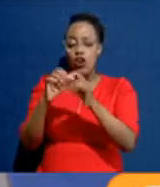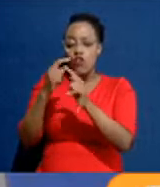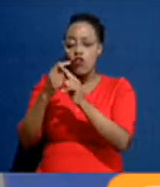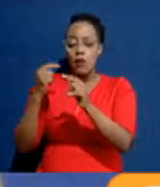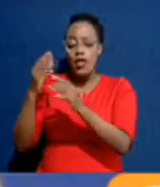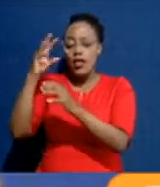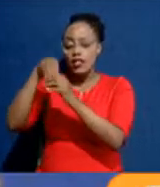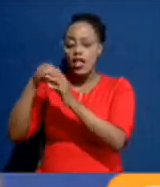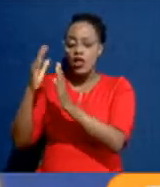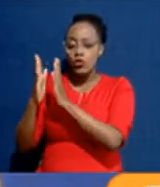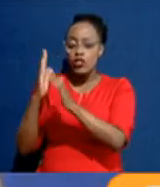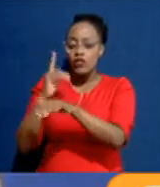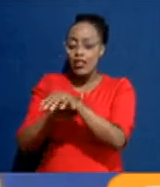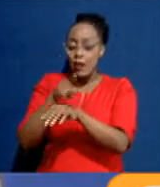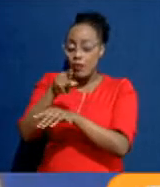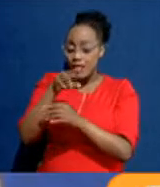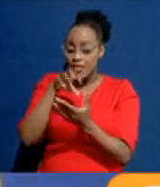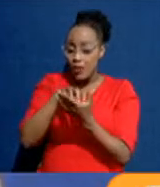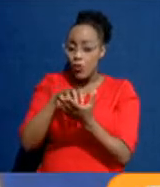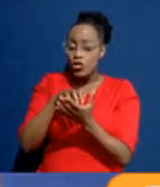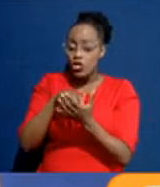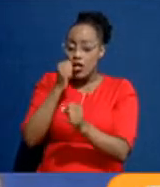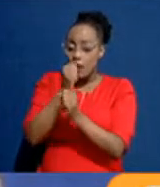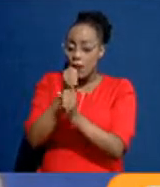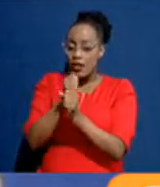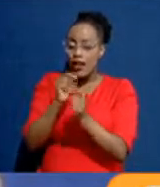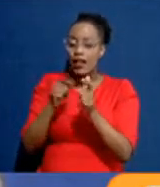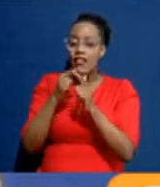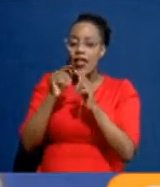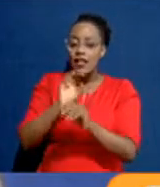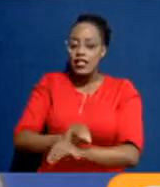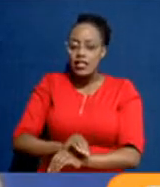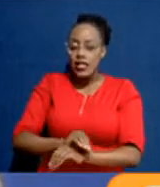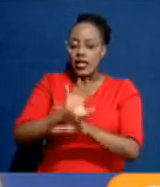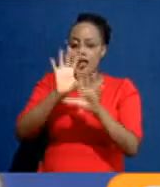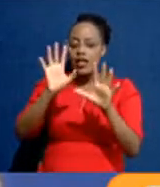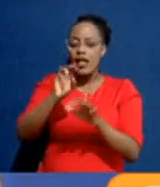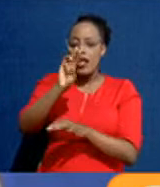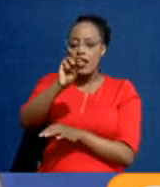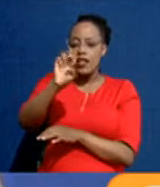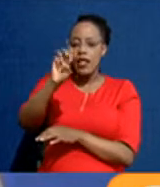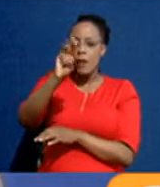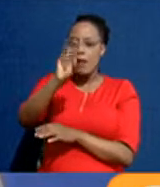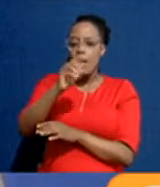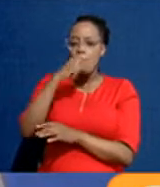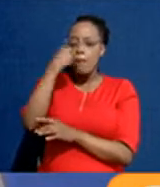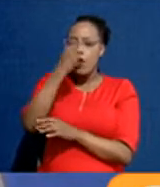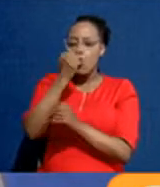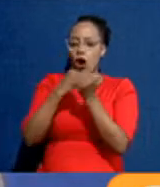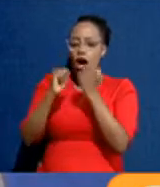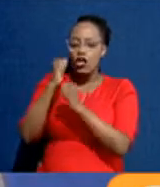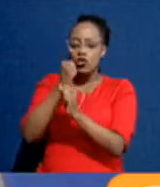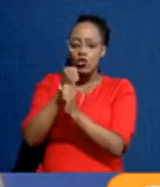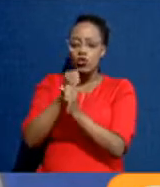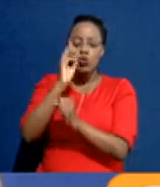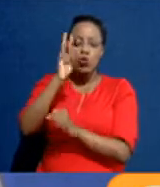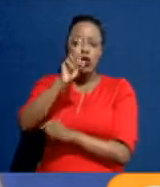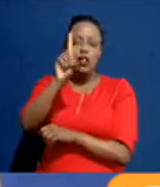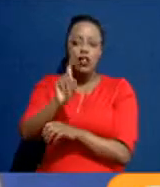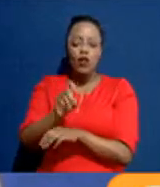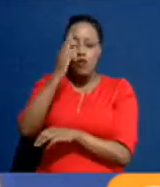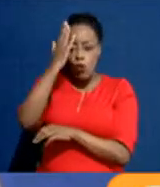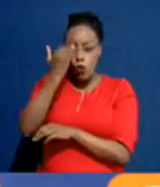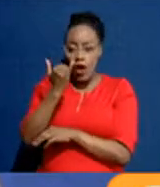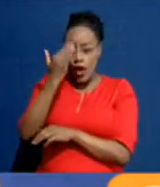Security. So that when that position is taken, it is clear in the cabinet memo that who is going to take action. Yeah. So that we know